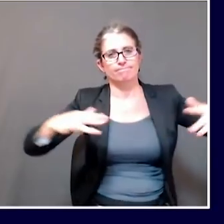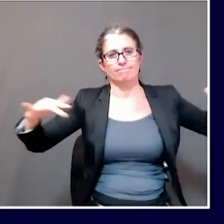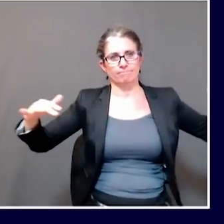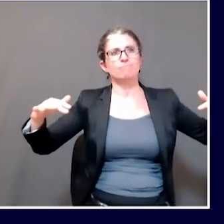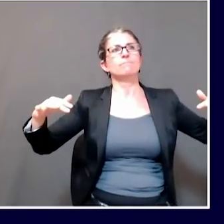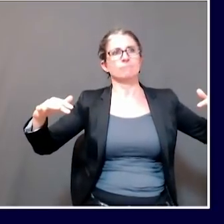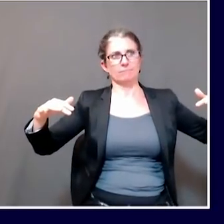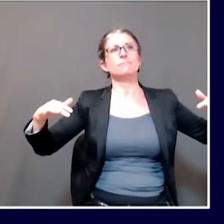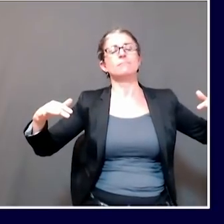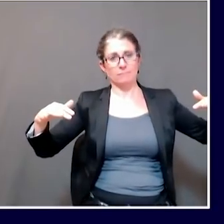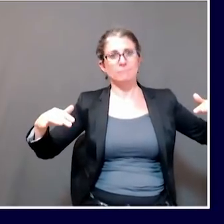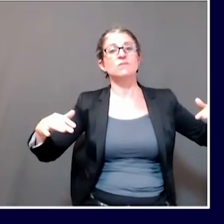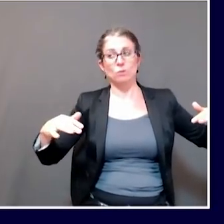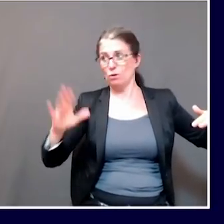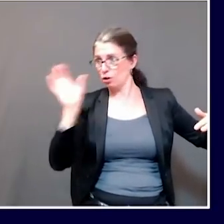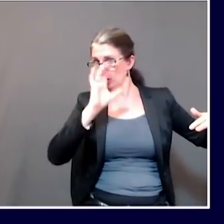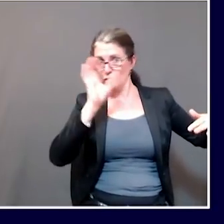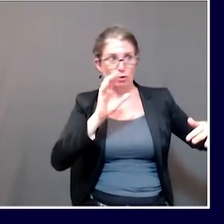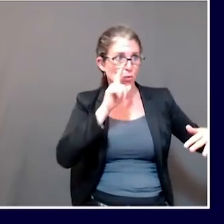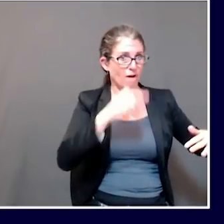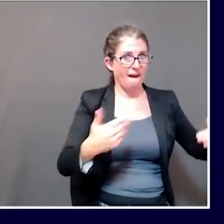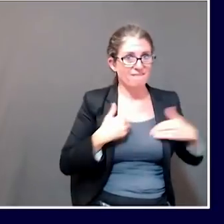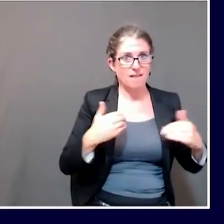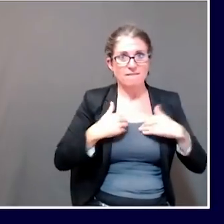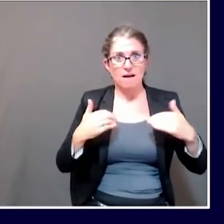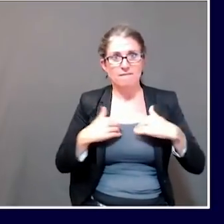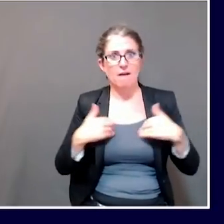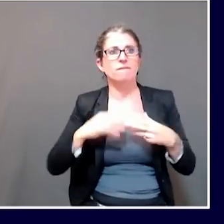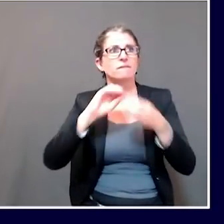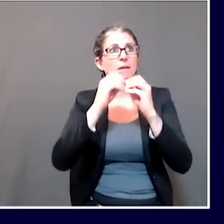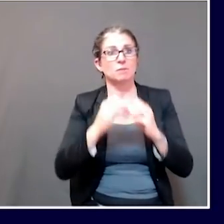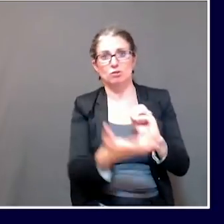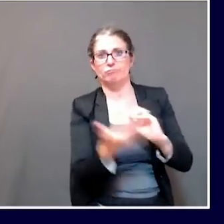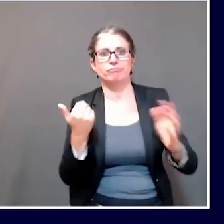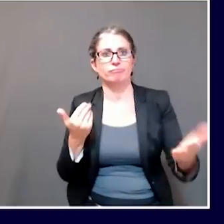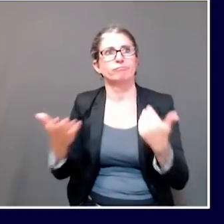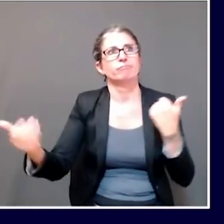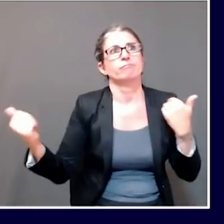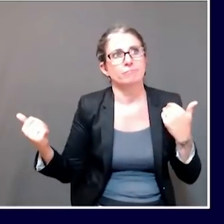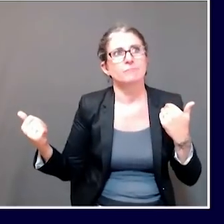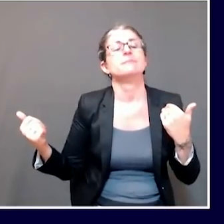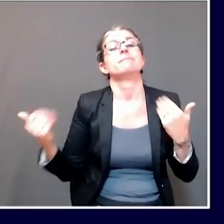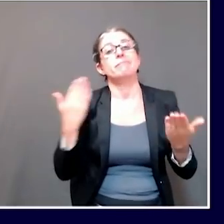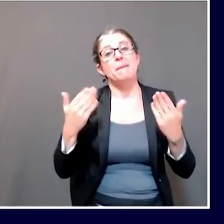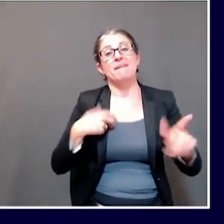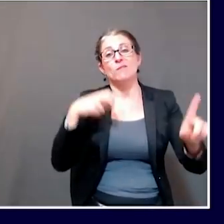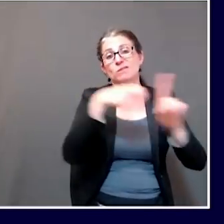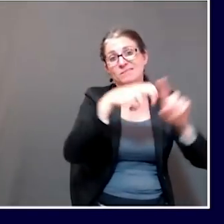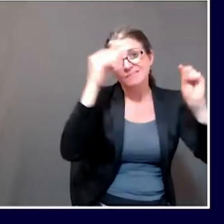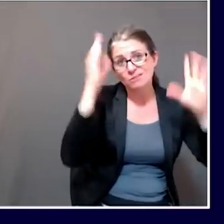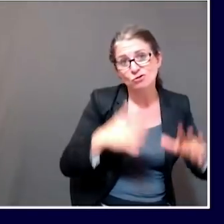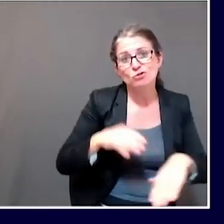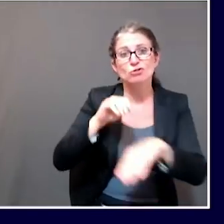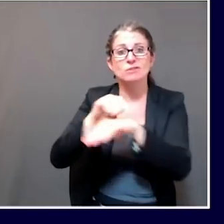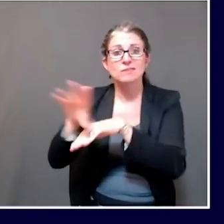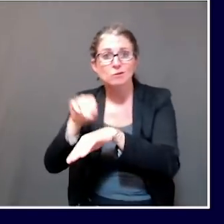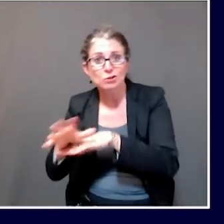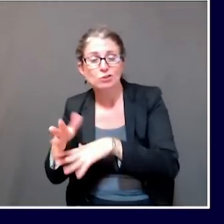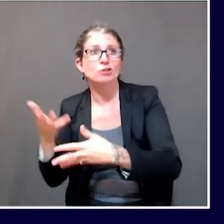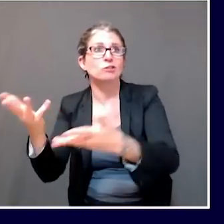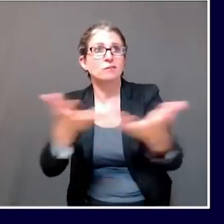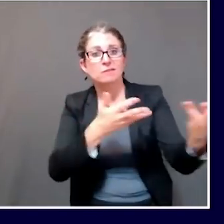a prolonged conference with the teacher or a guidance counselor, those individuals would need to be identified and offered testing as